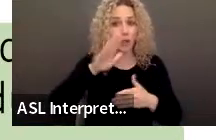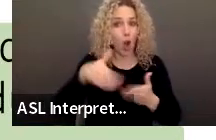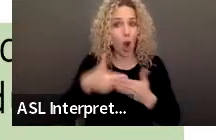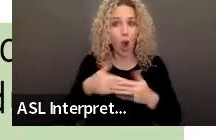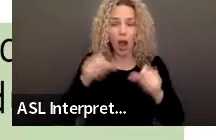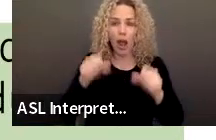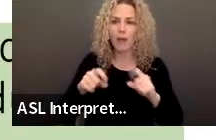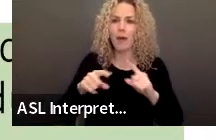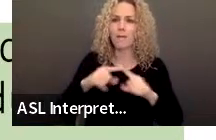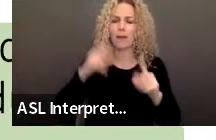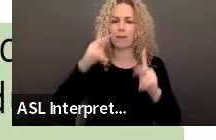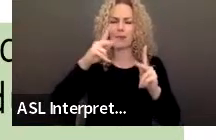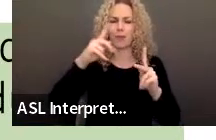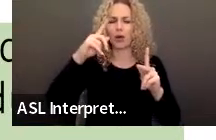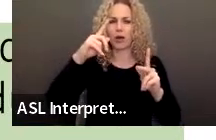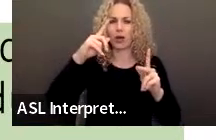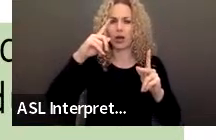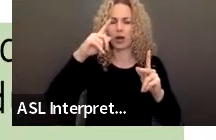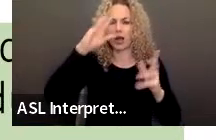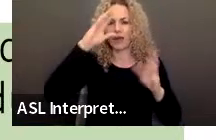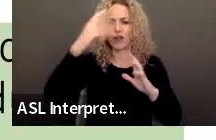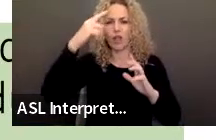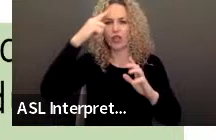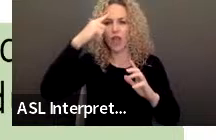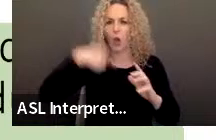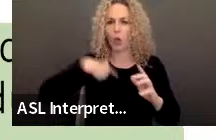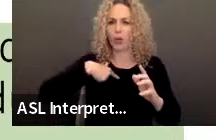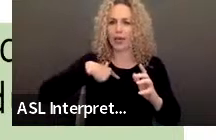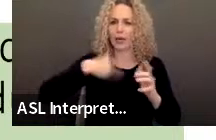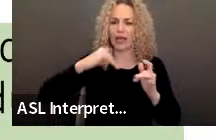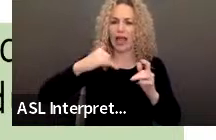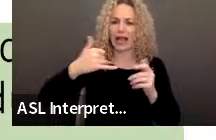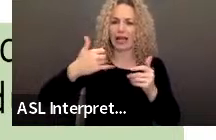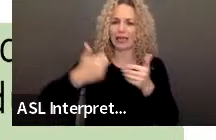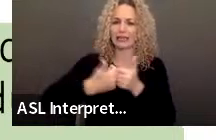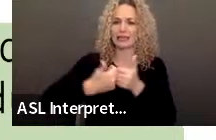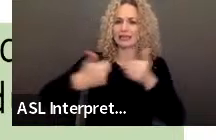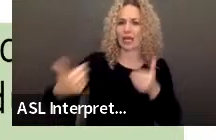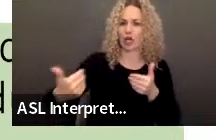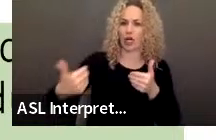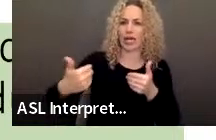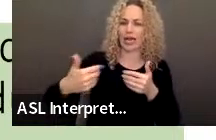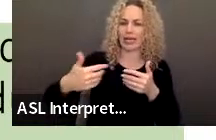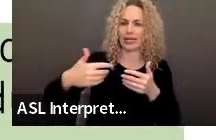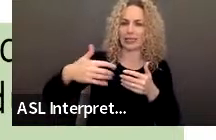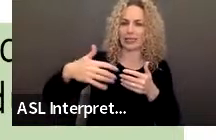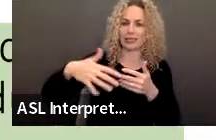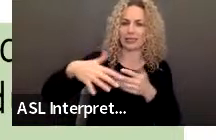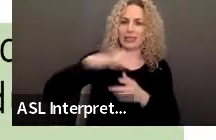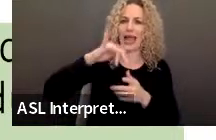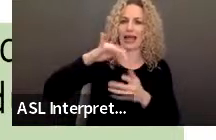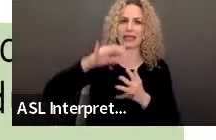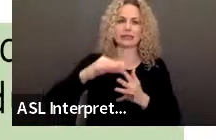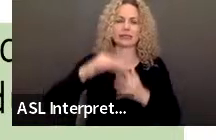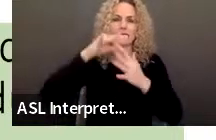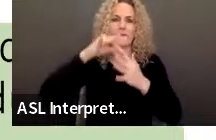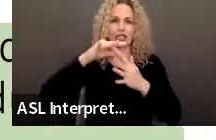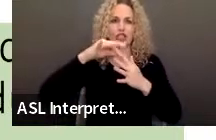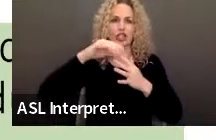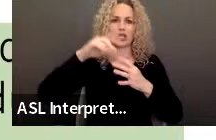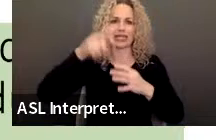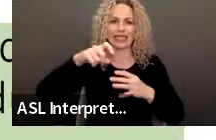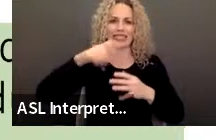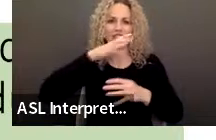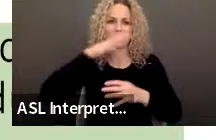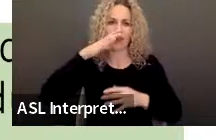been confused as a segregated setting that is what some people have called a special needs farm. And we are very clear